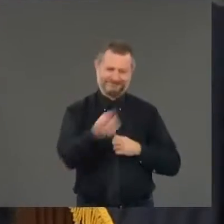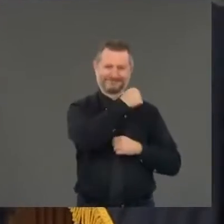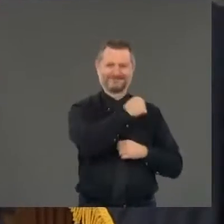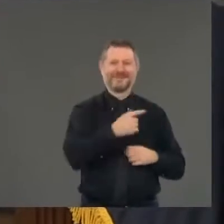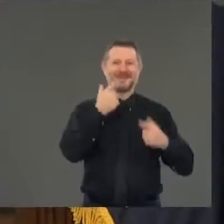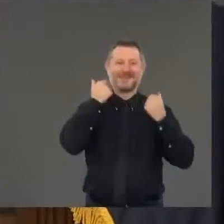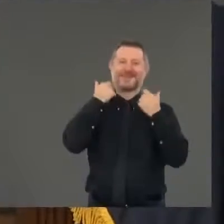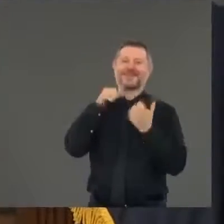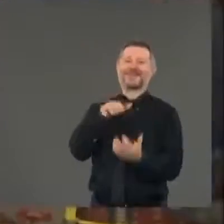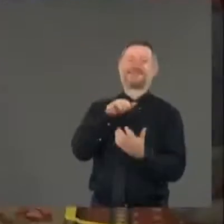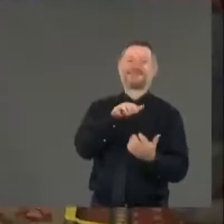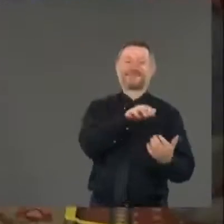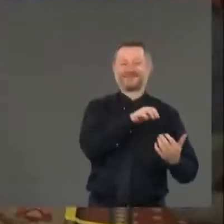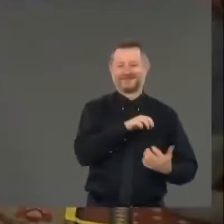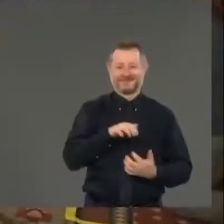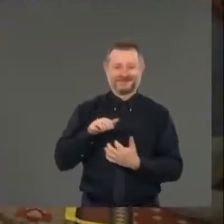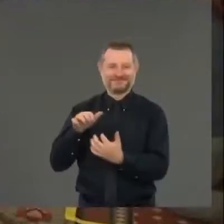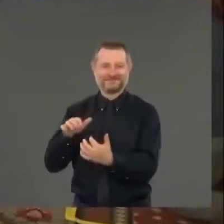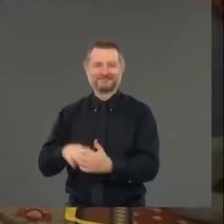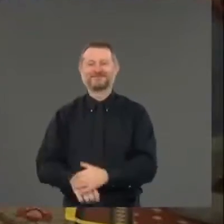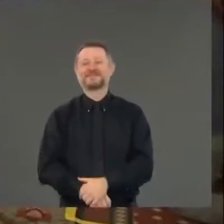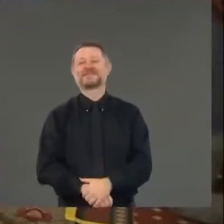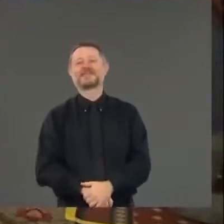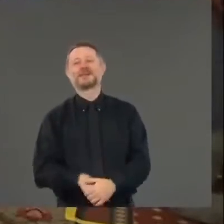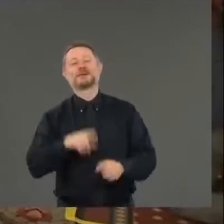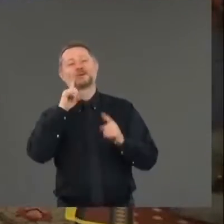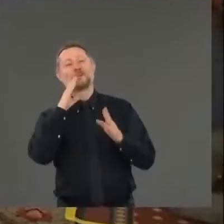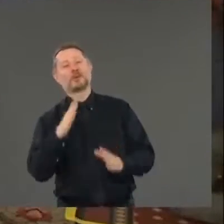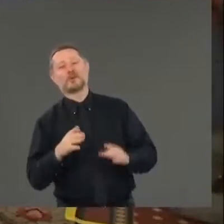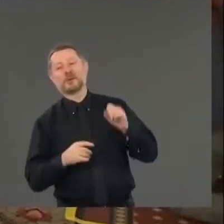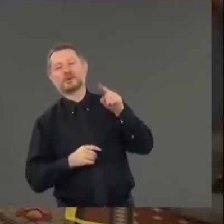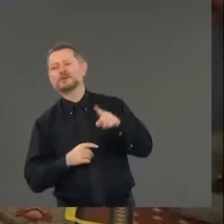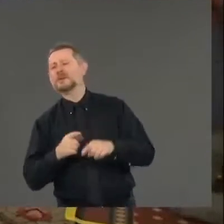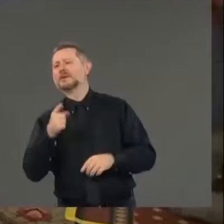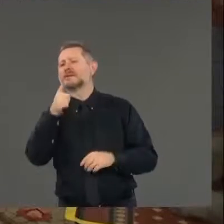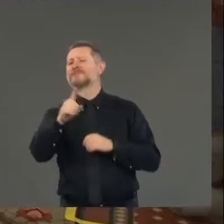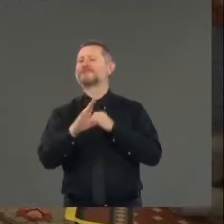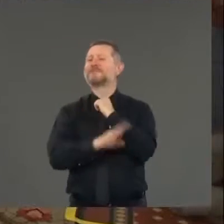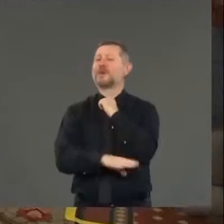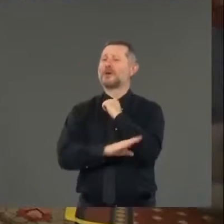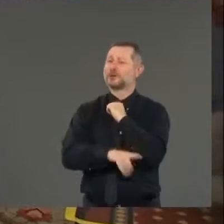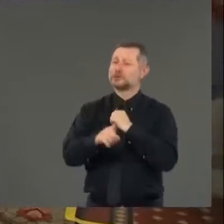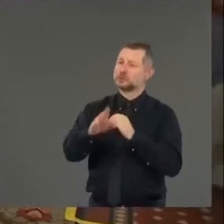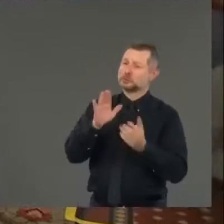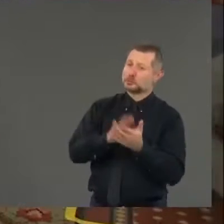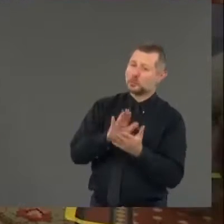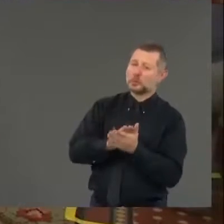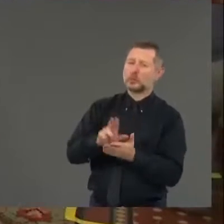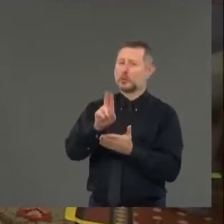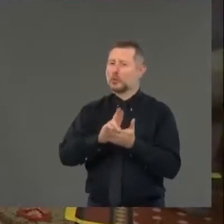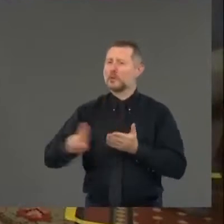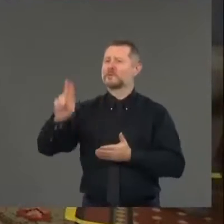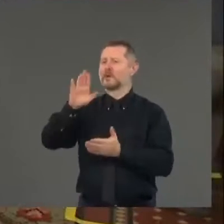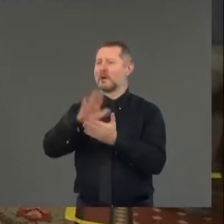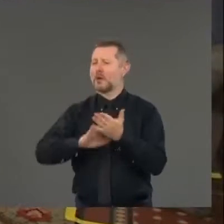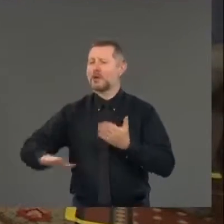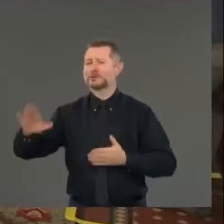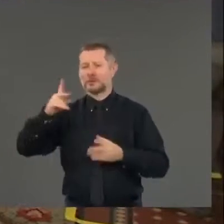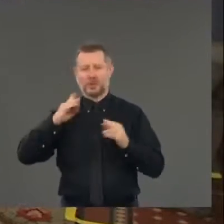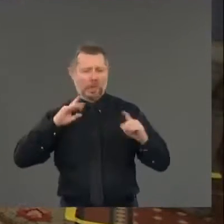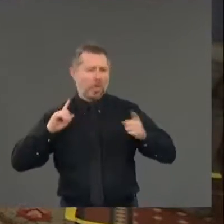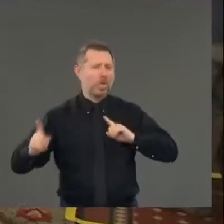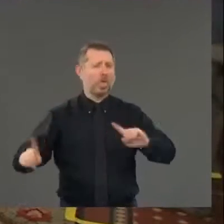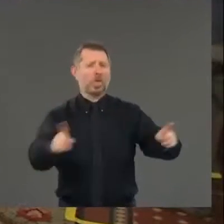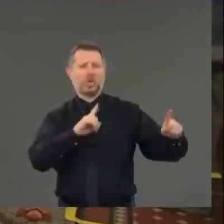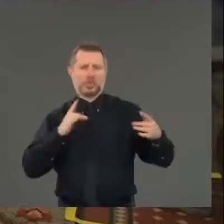provide an update to families on expectations for the fall for schools, universities, colleges? People are chomping at the bit, and they're worried